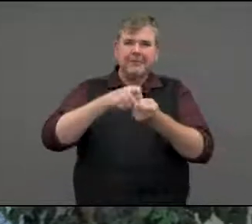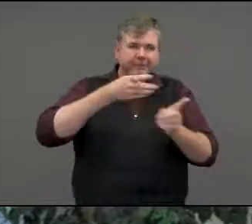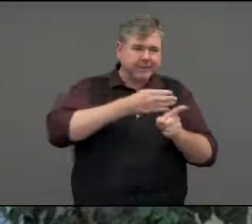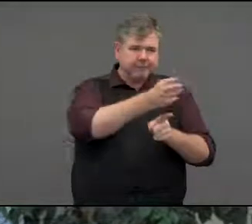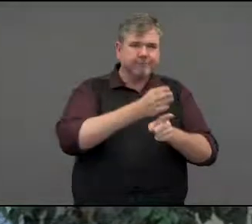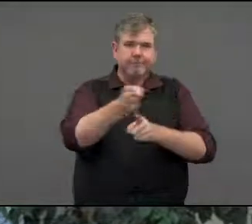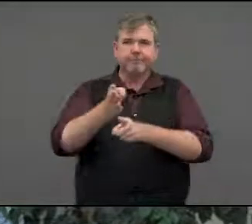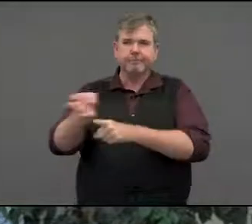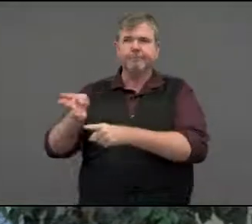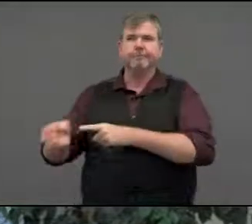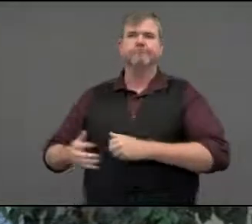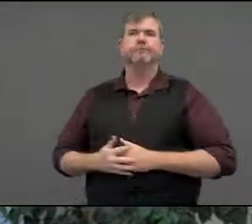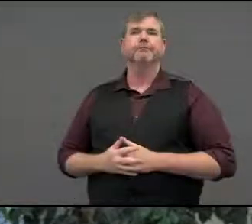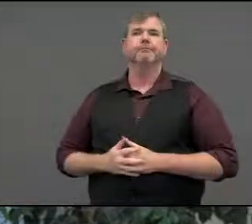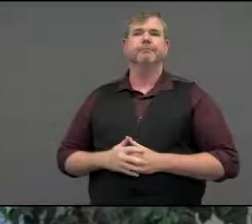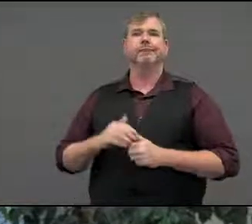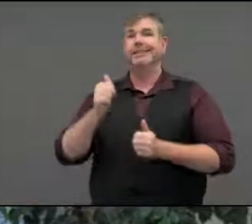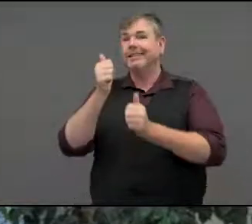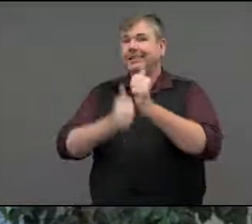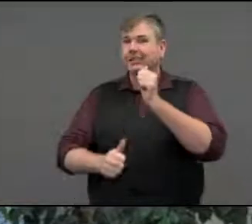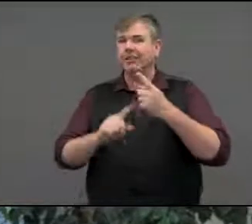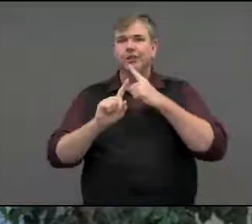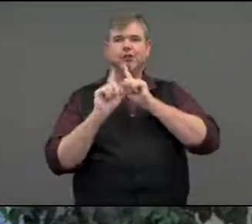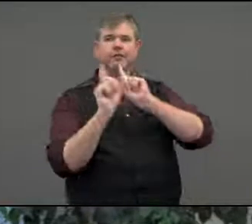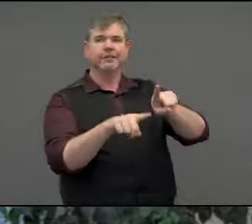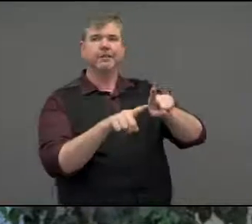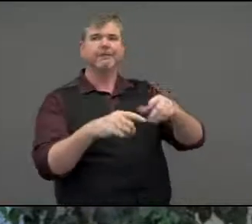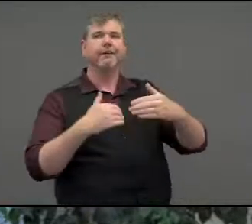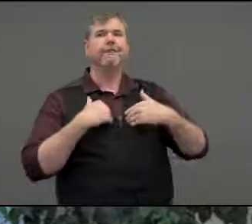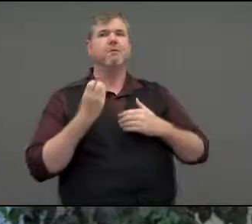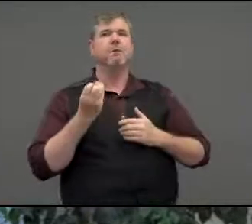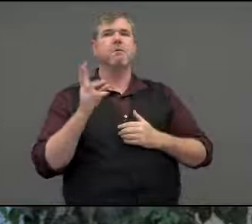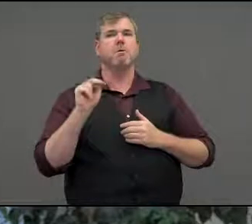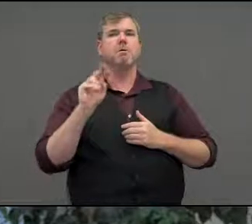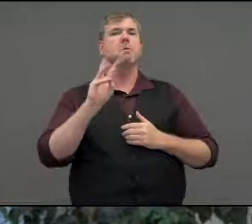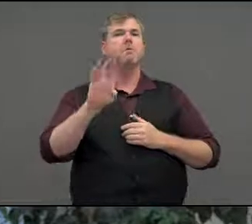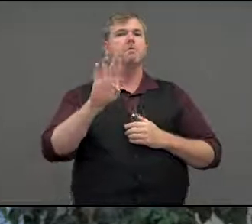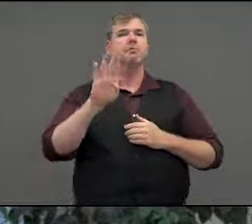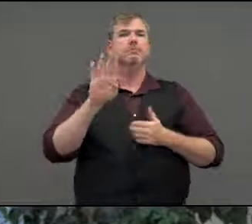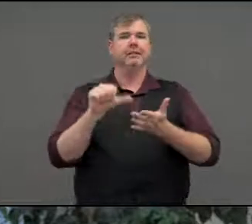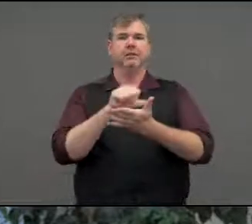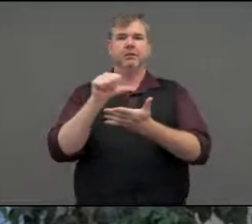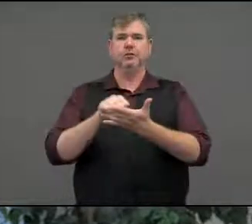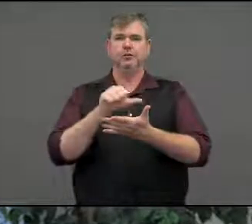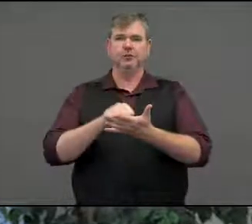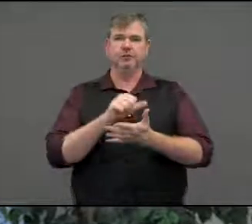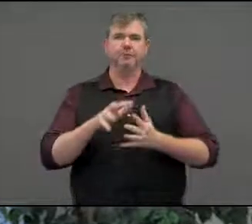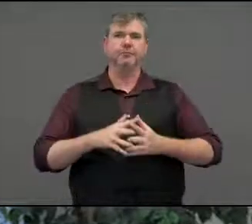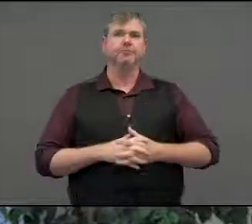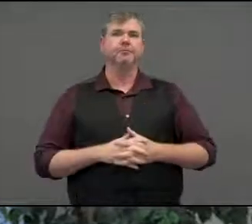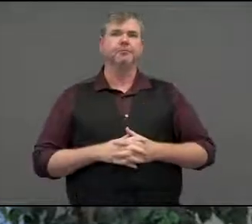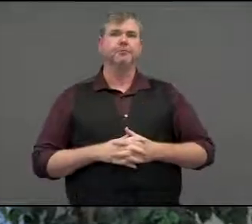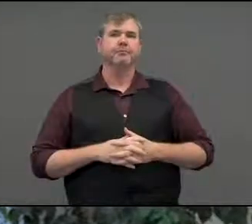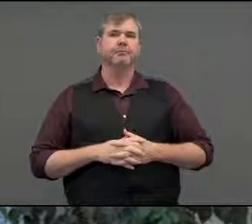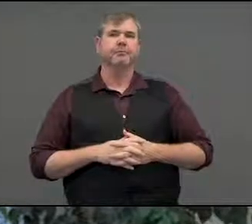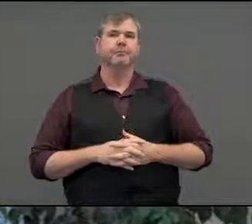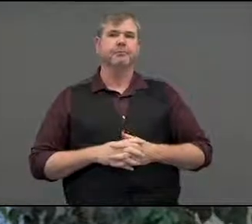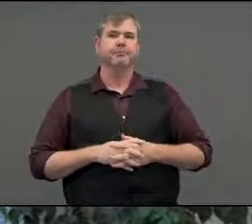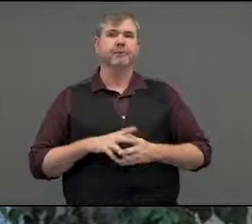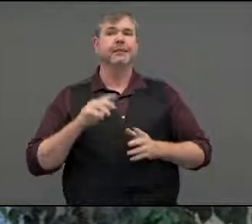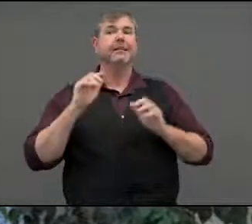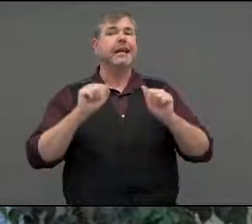can Control F to find what you're looking for, and all of it is on there. How